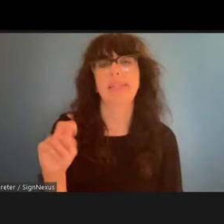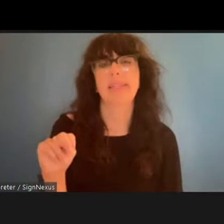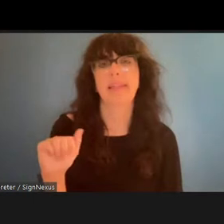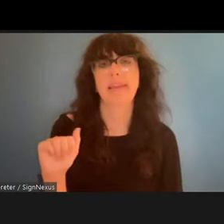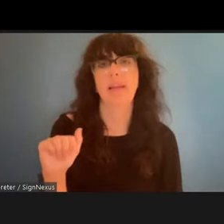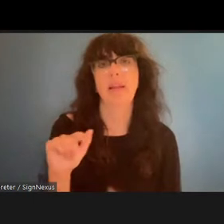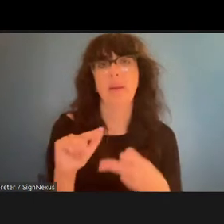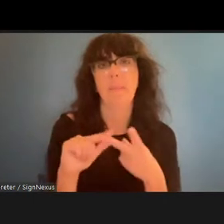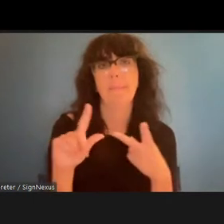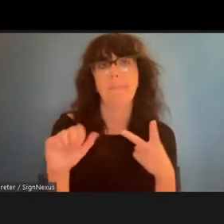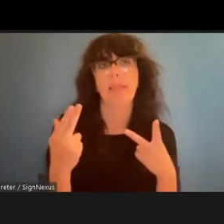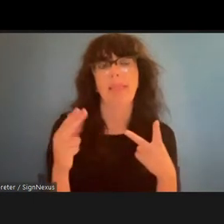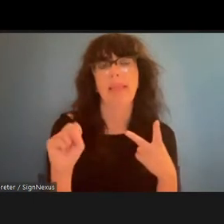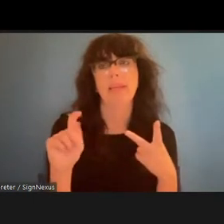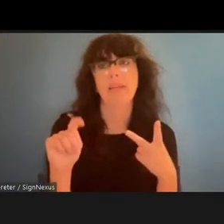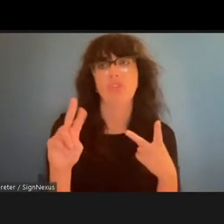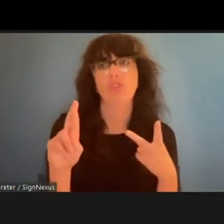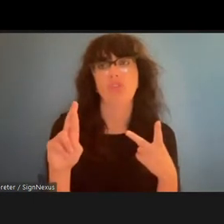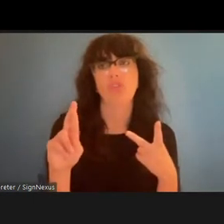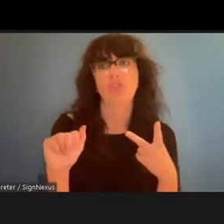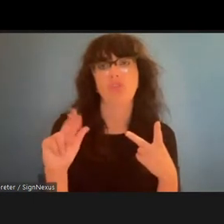by leah strzok